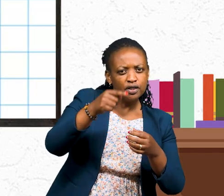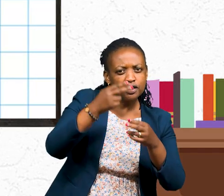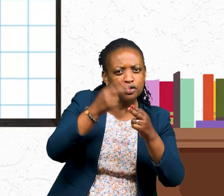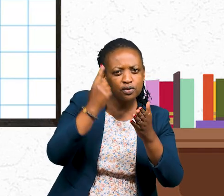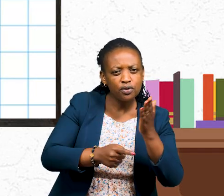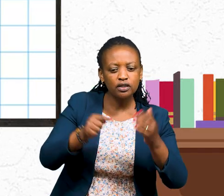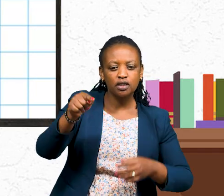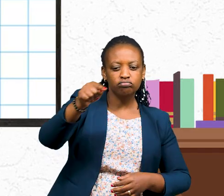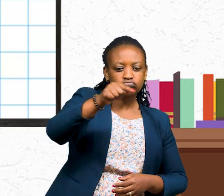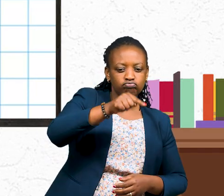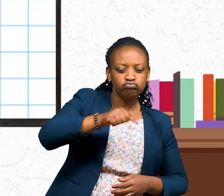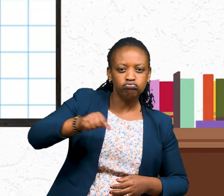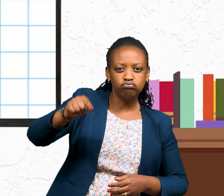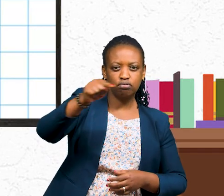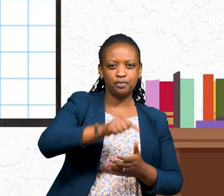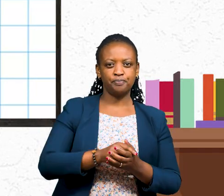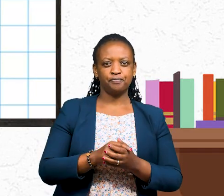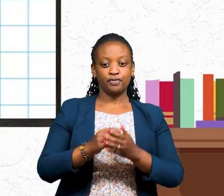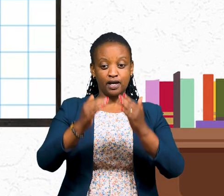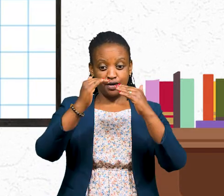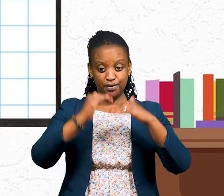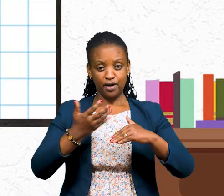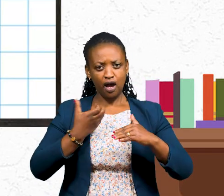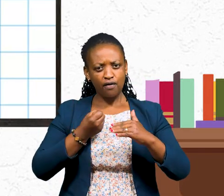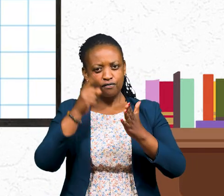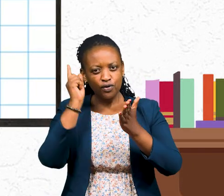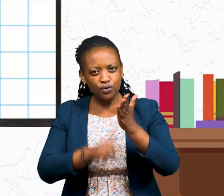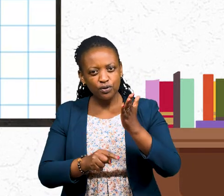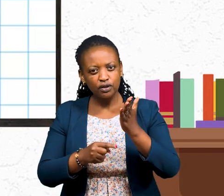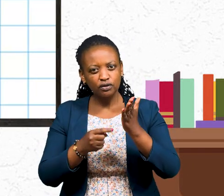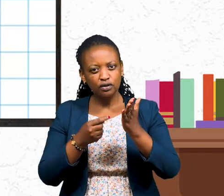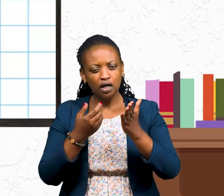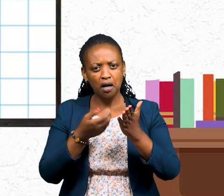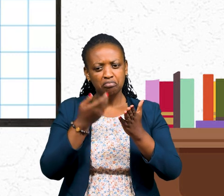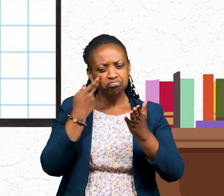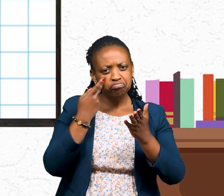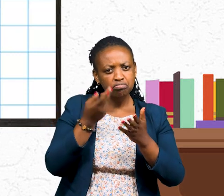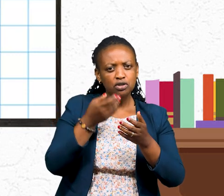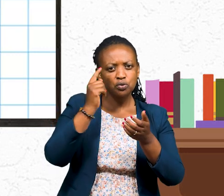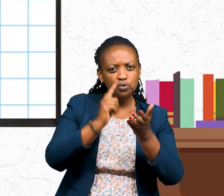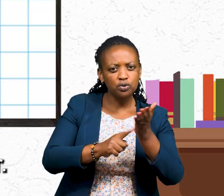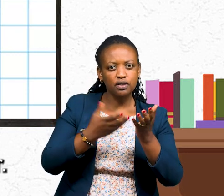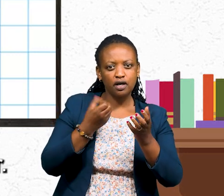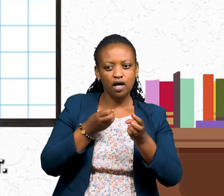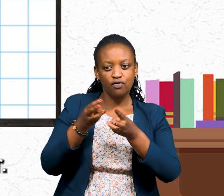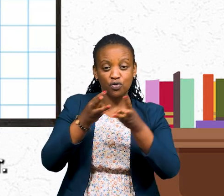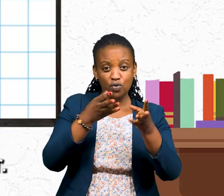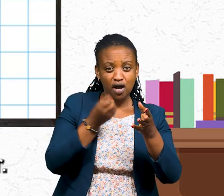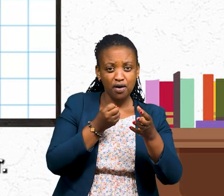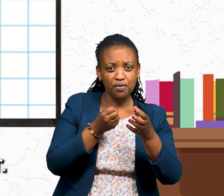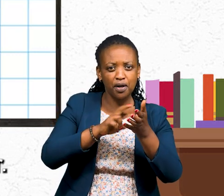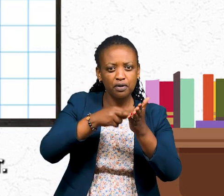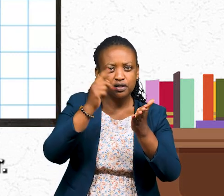circle is known as the circumference. The next part of the circle I'll be looking at is going from end to end on the widest part of